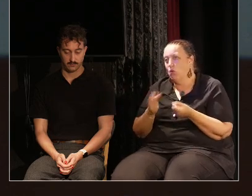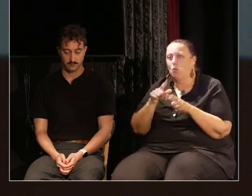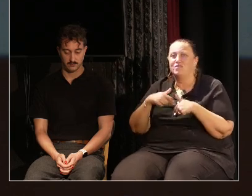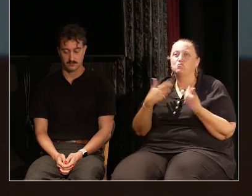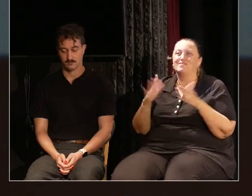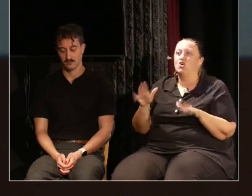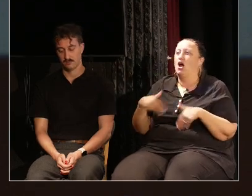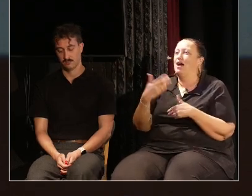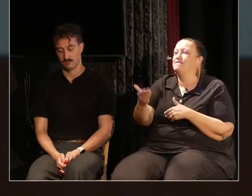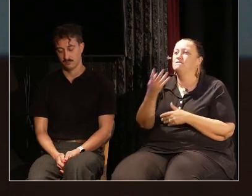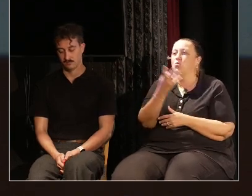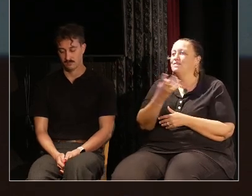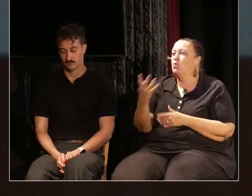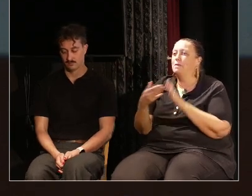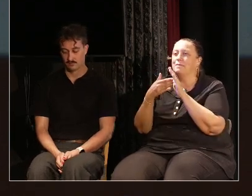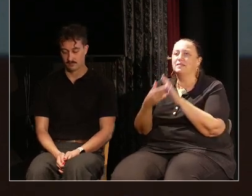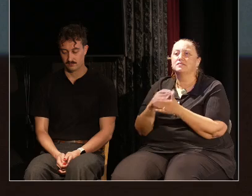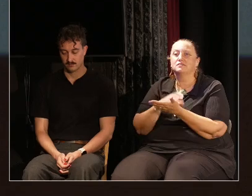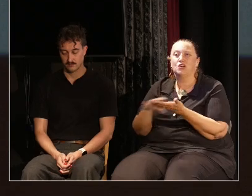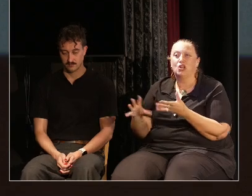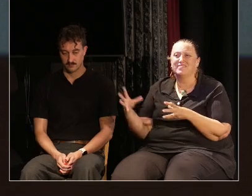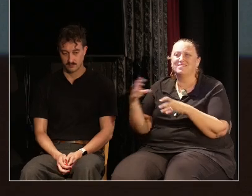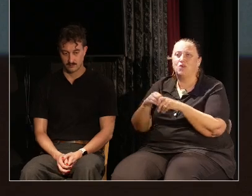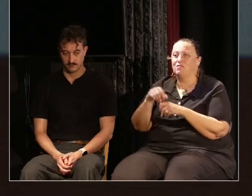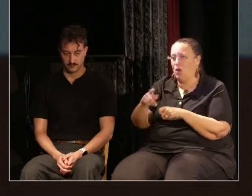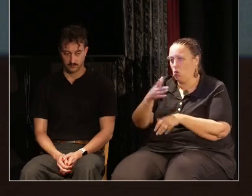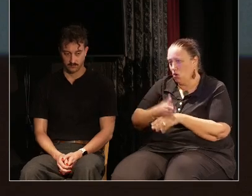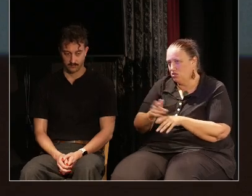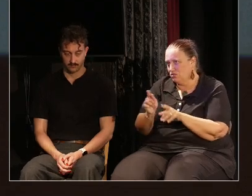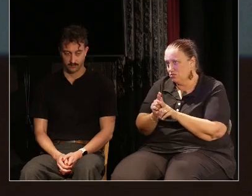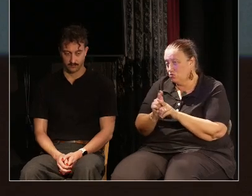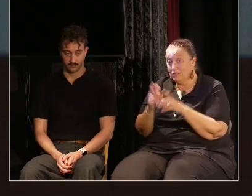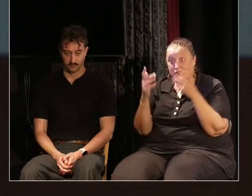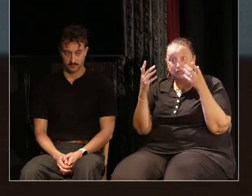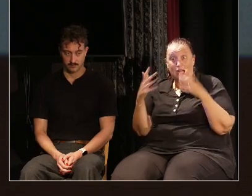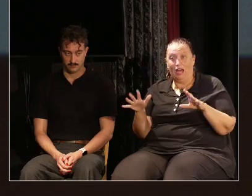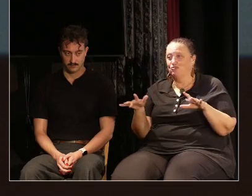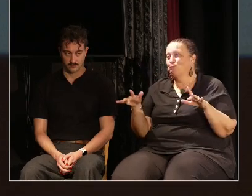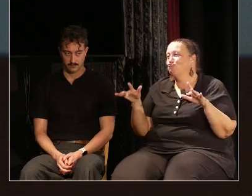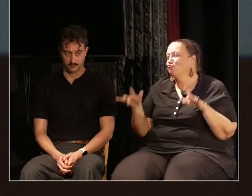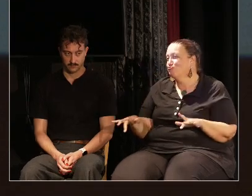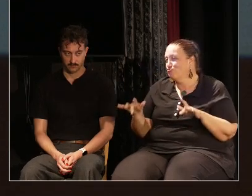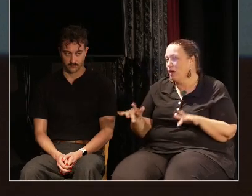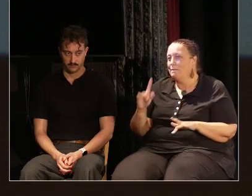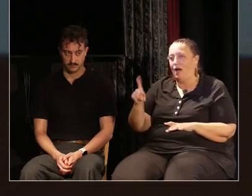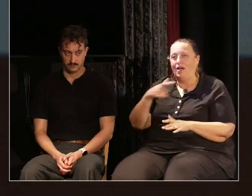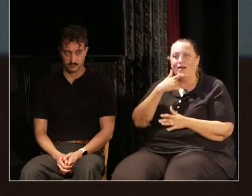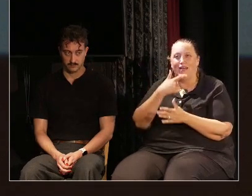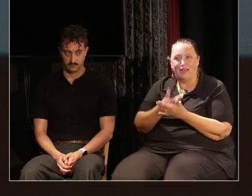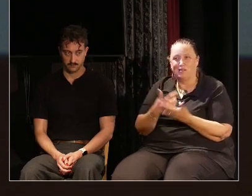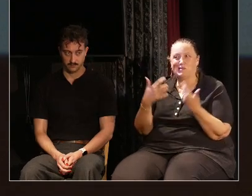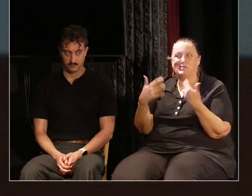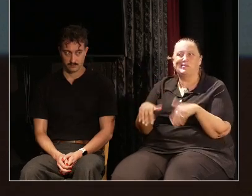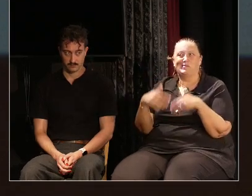$44 million towards the work as well. It's not done yet, but it is really impressive how